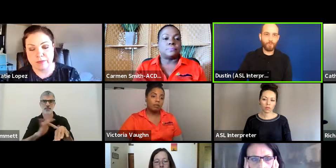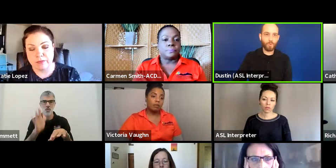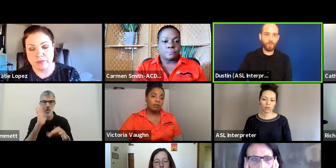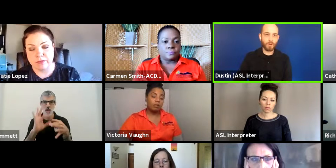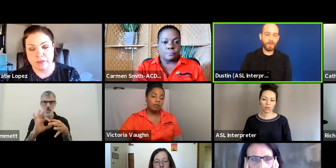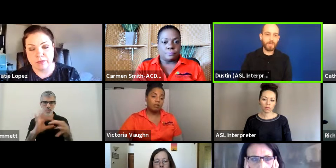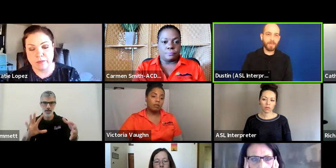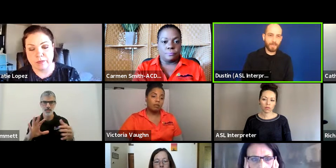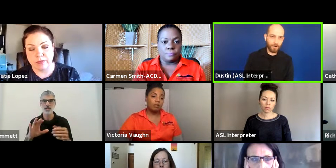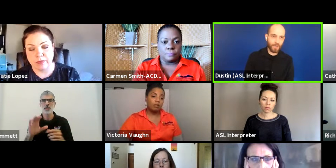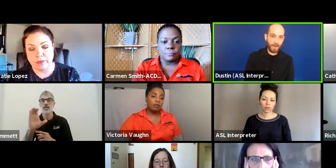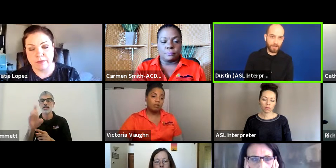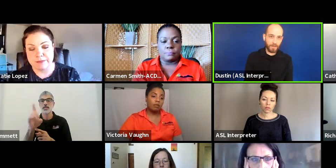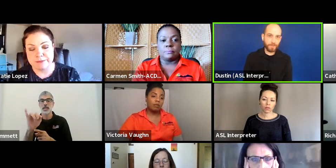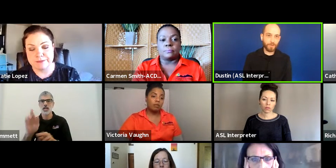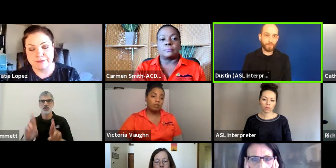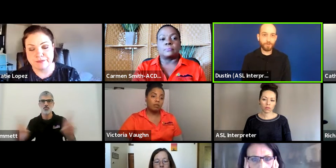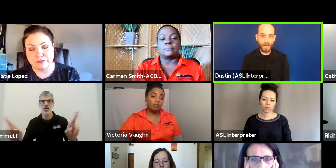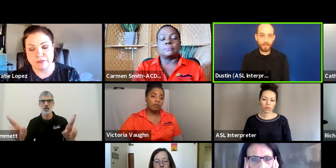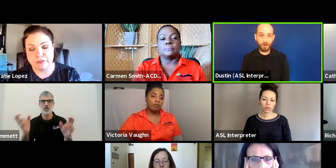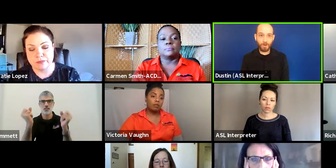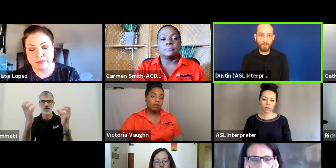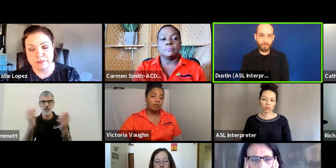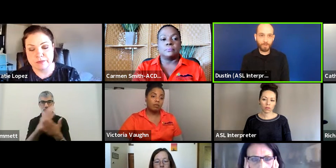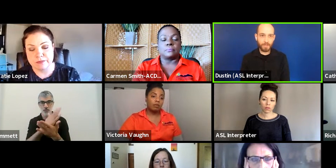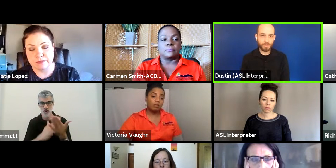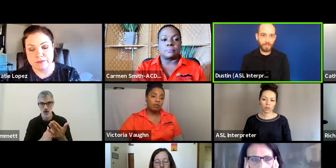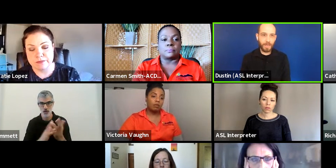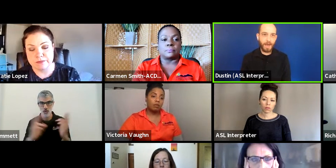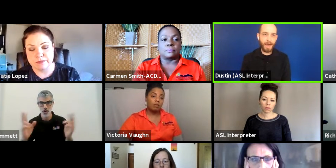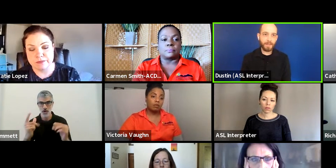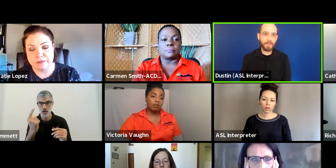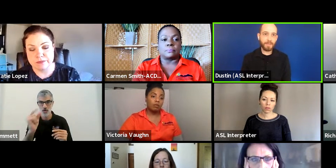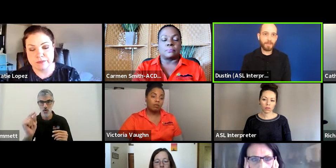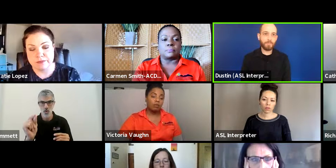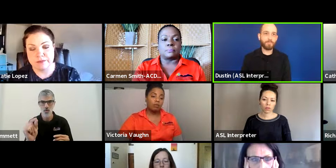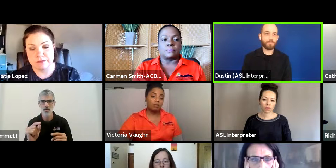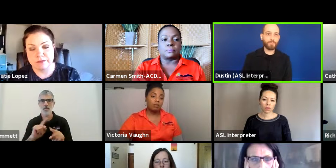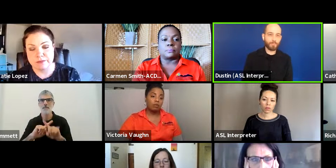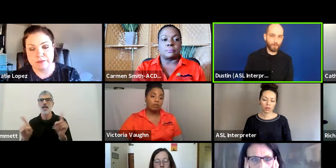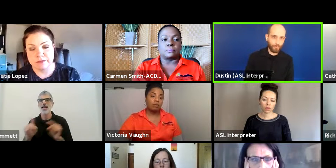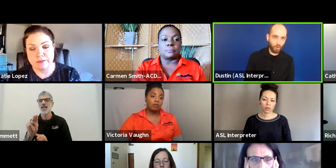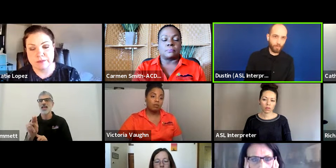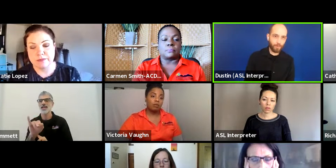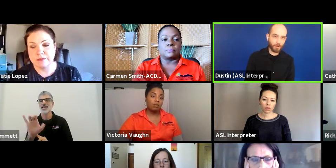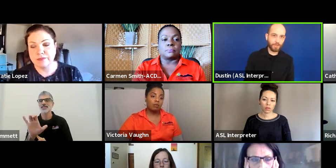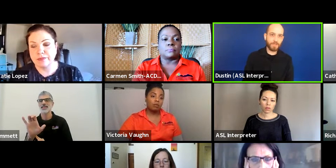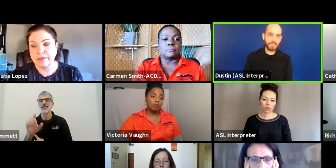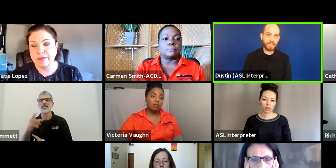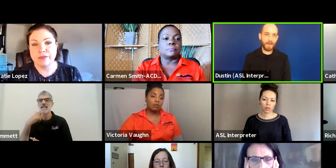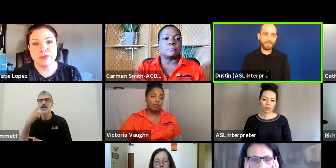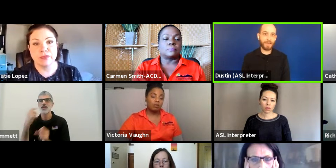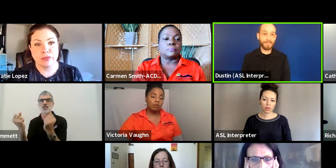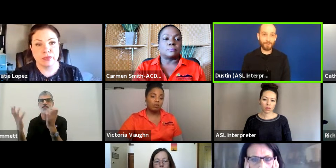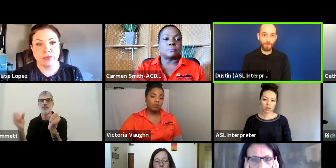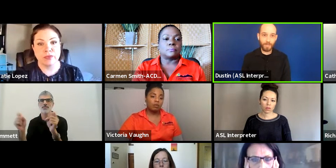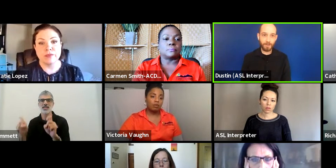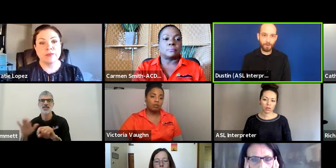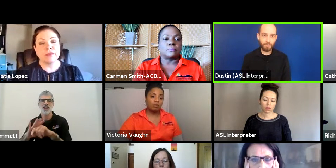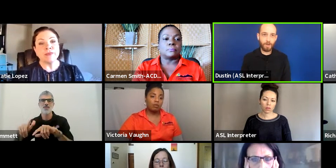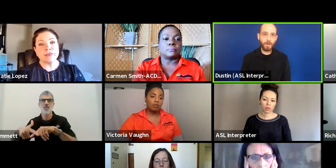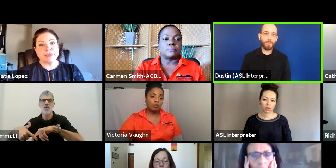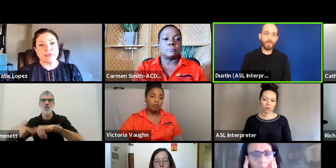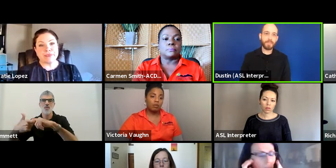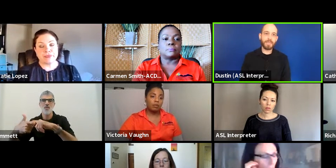exam for hearing and deaf interpreters has already been released, and the performance portion of the CDI test is